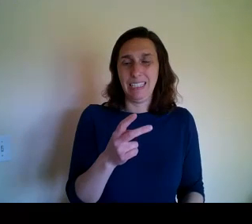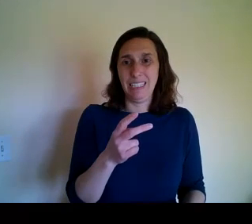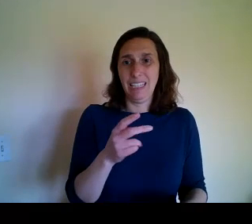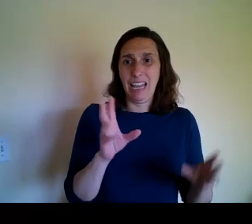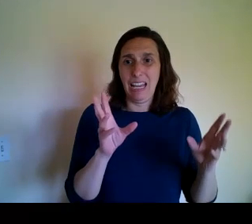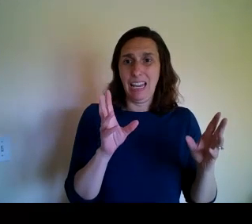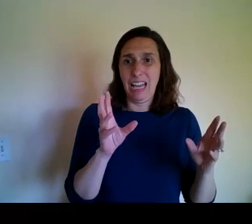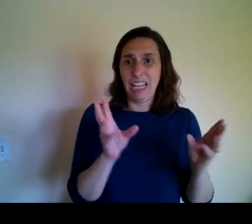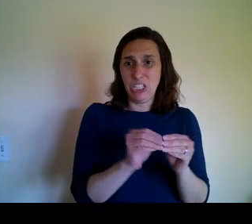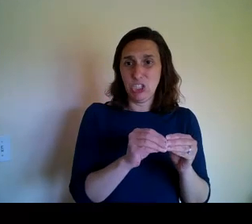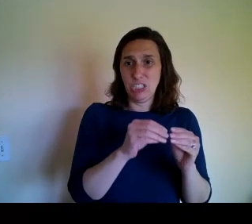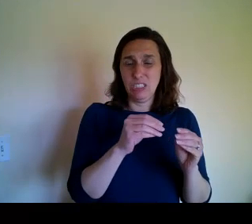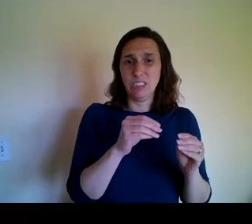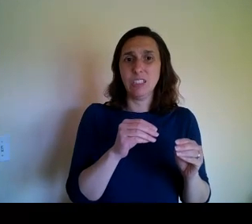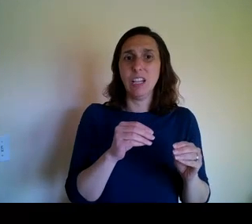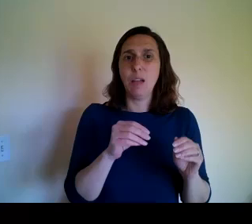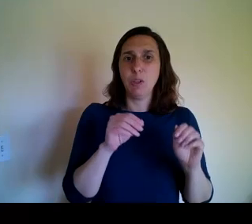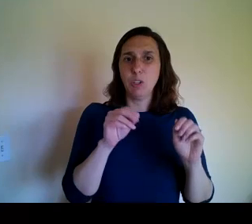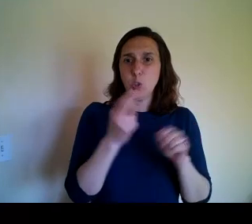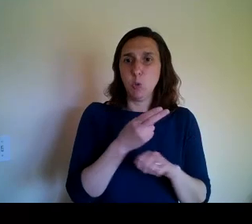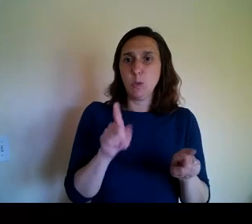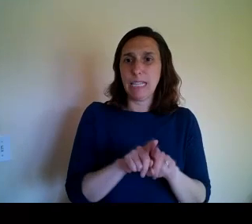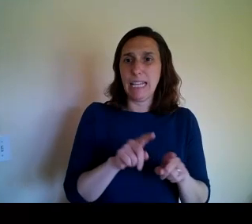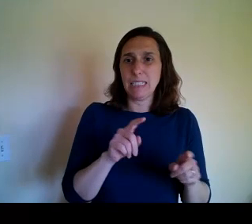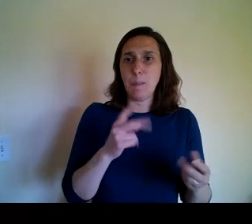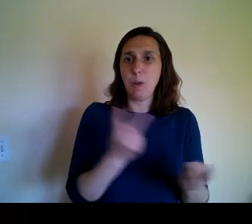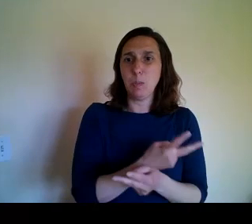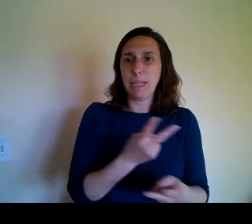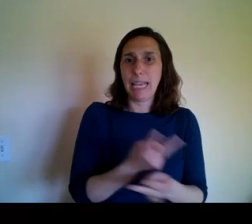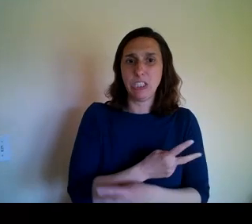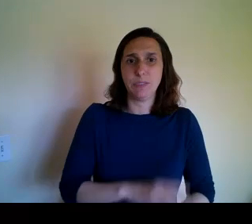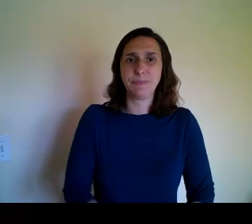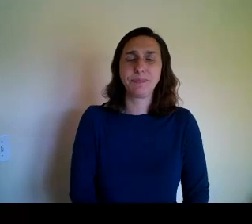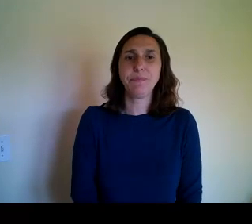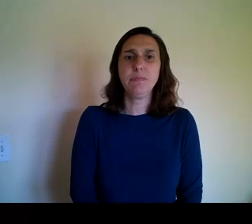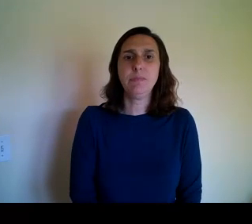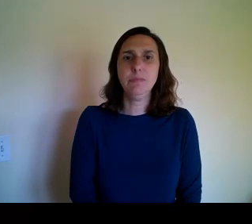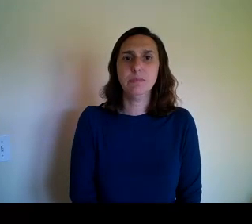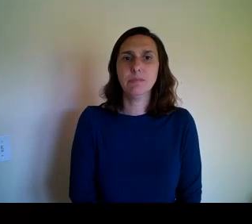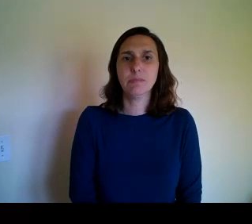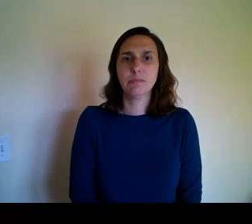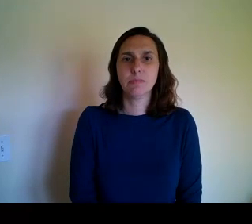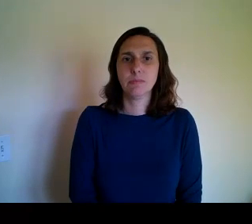log of 5 times 15 minus the